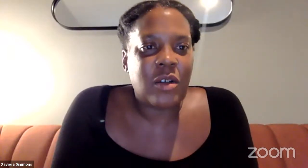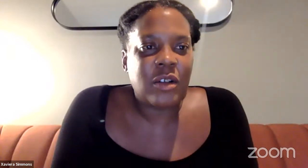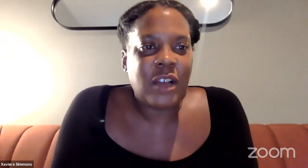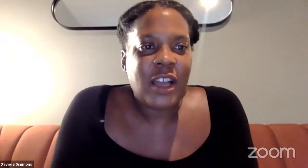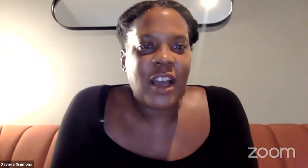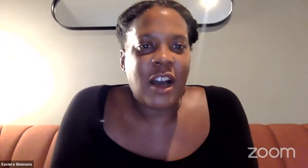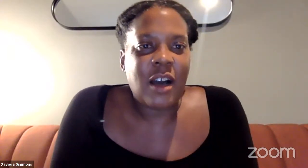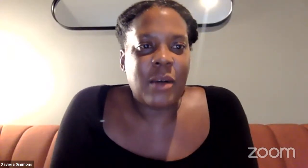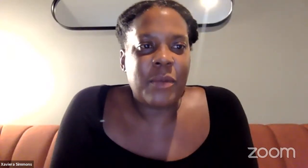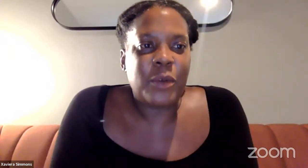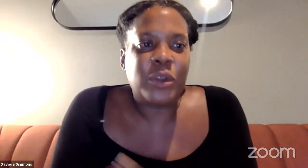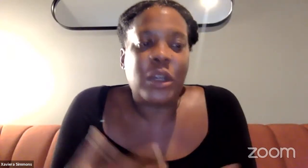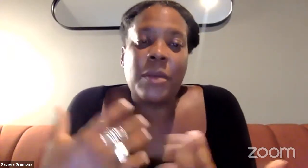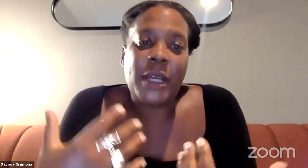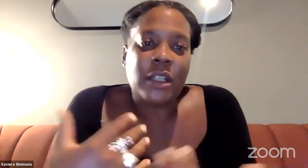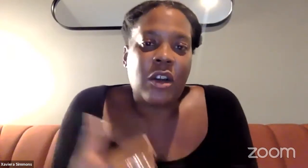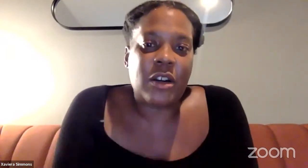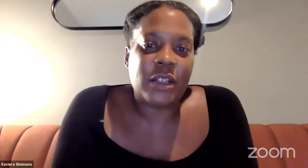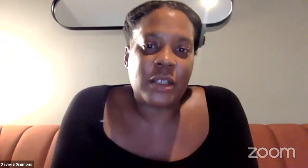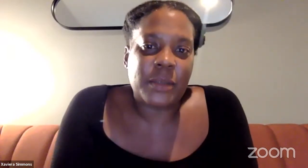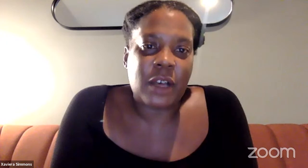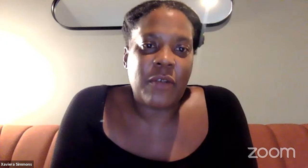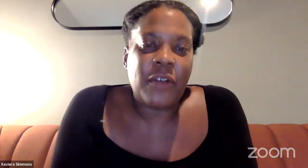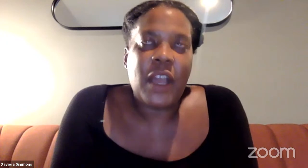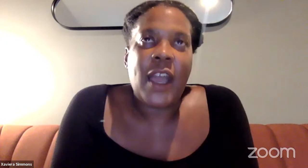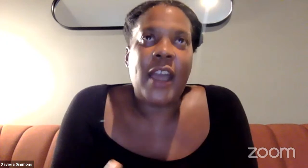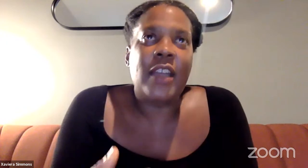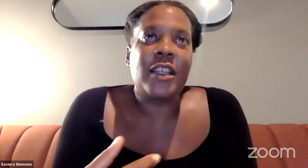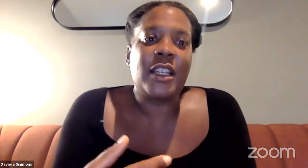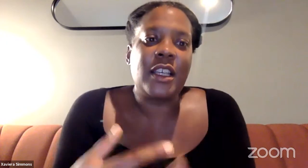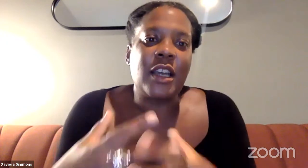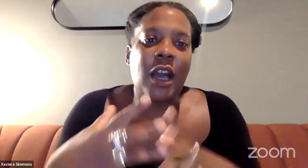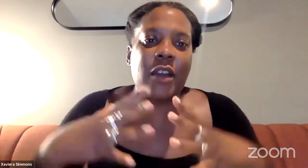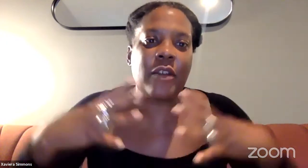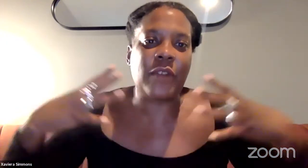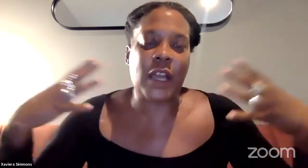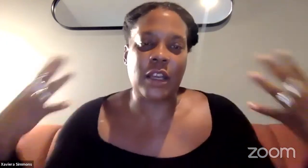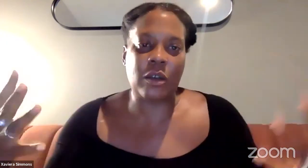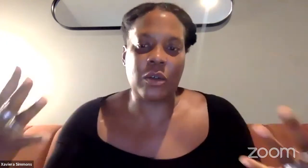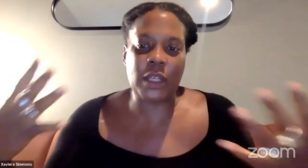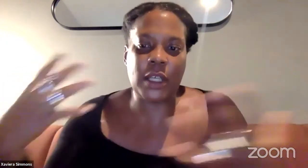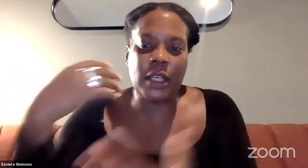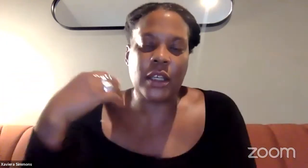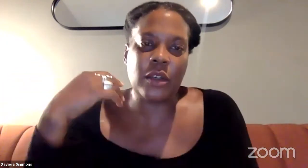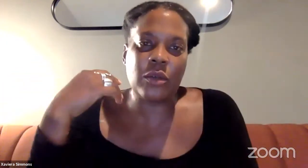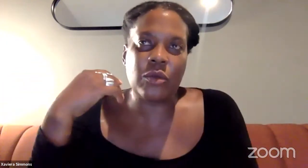Nick O, mm-hmm. Who's an amazing artist himself. And